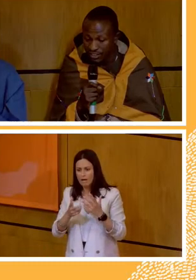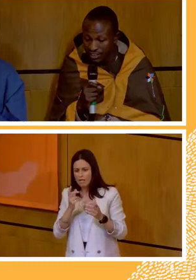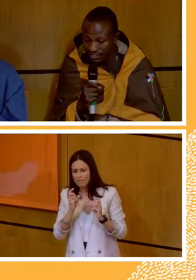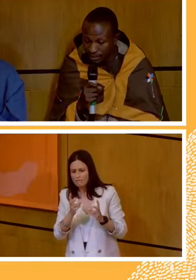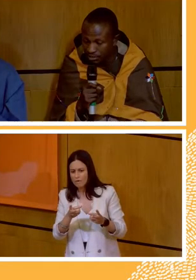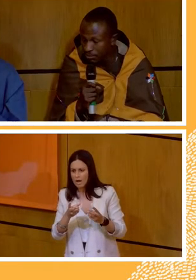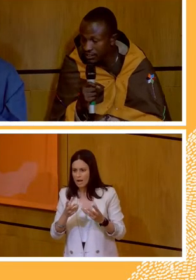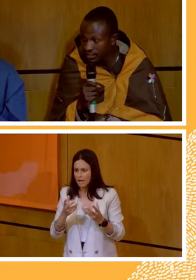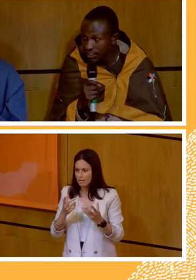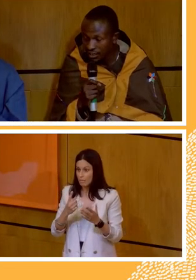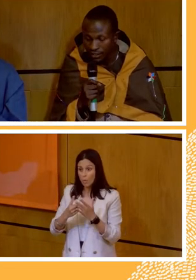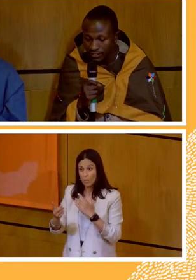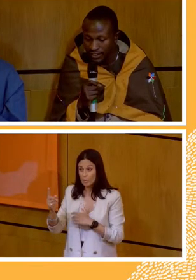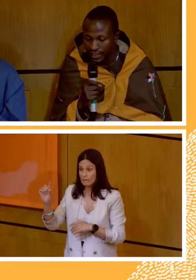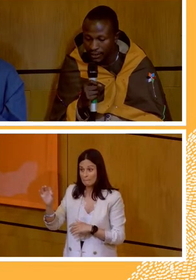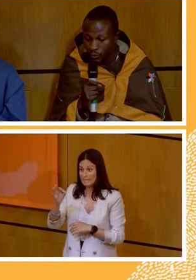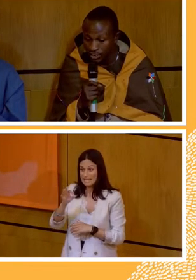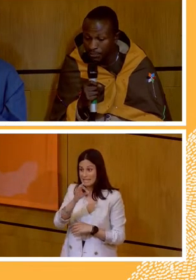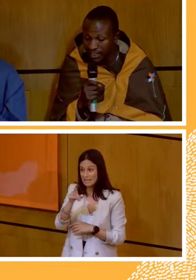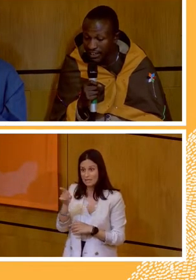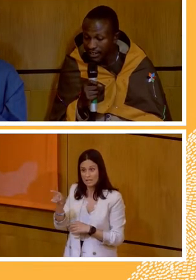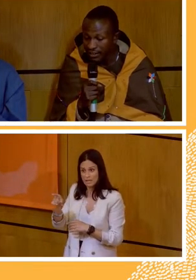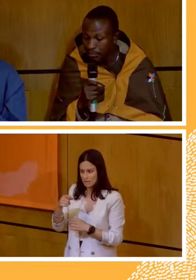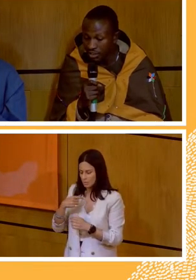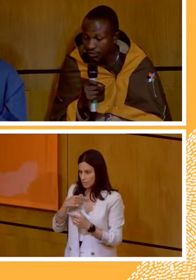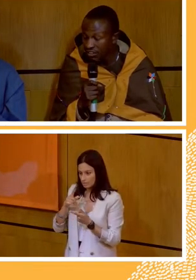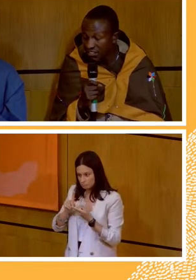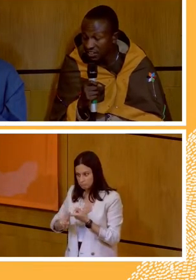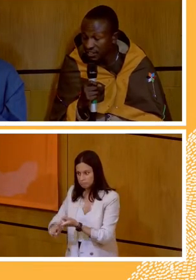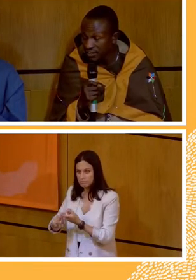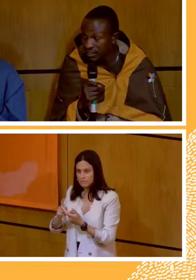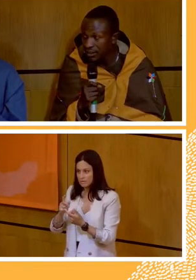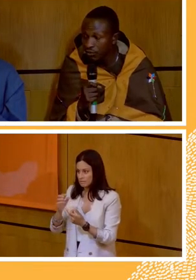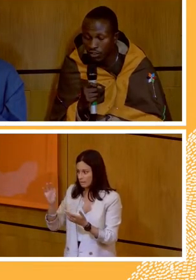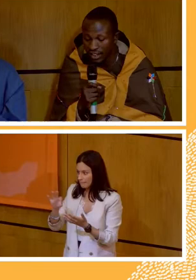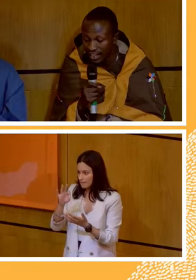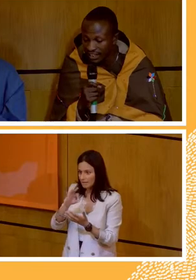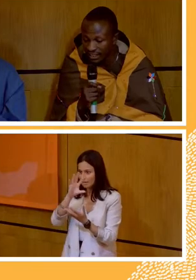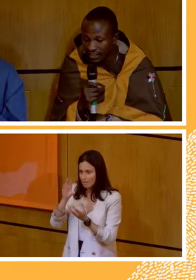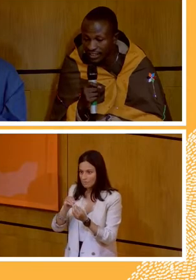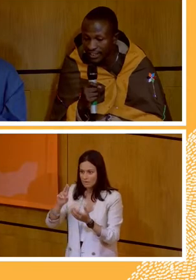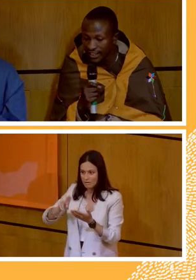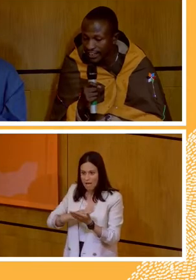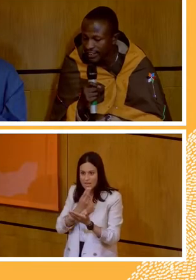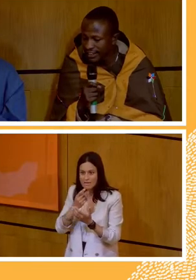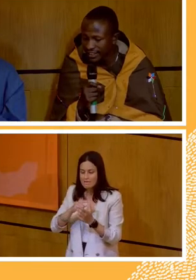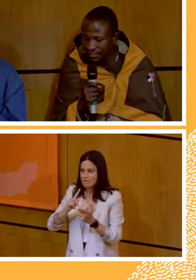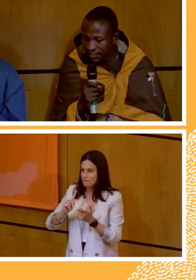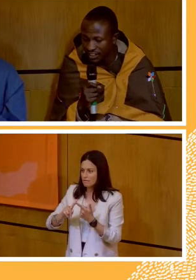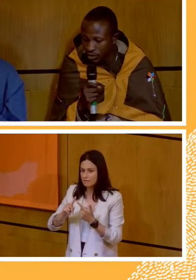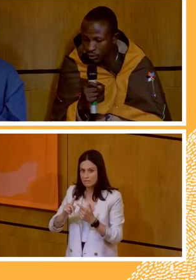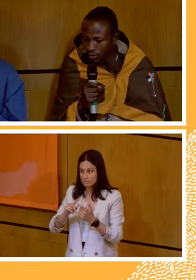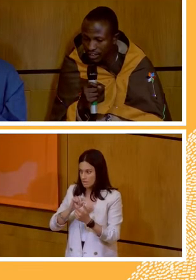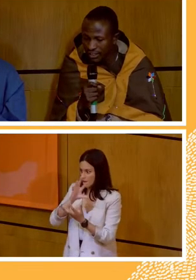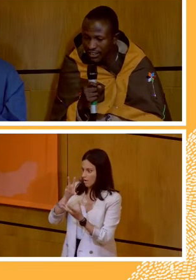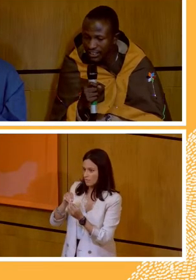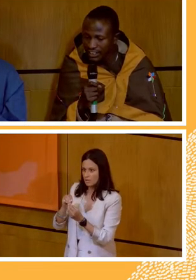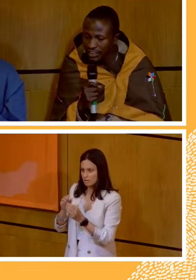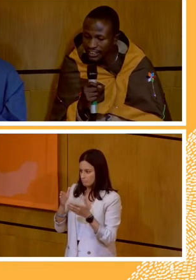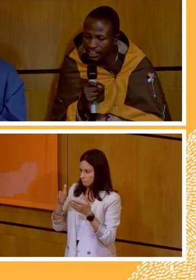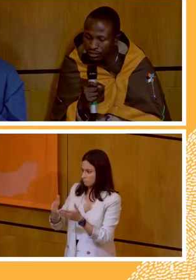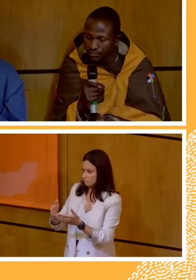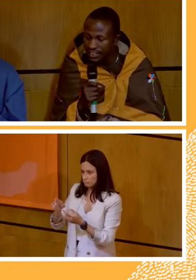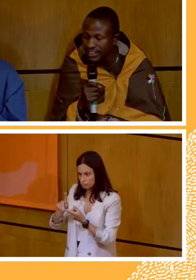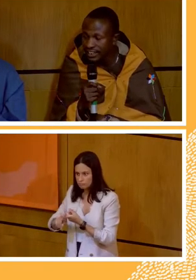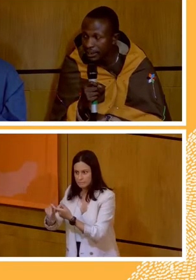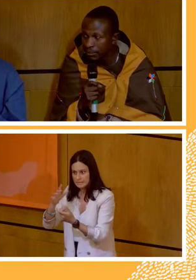livestock except bees. We depend bees for everything, for honey and everything. So